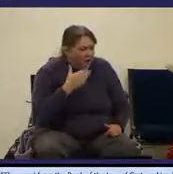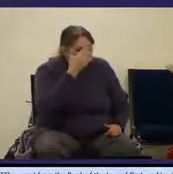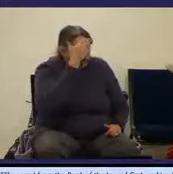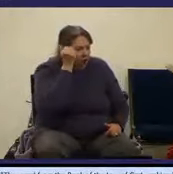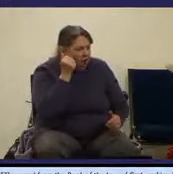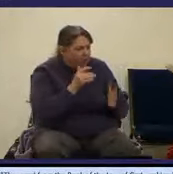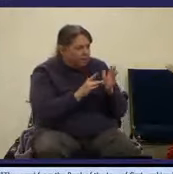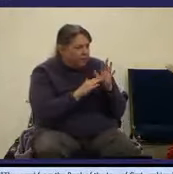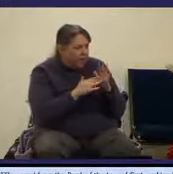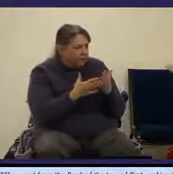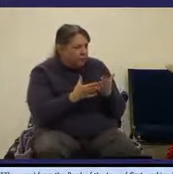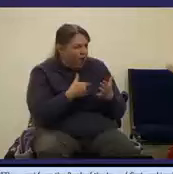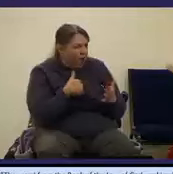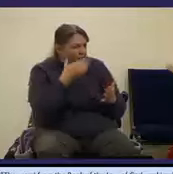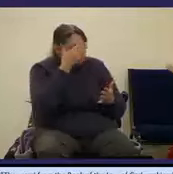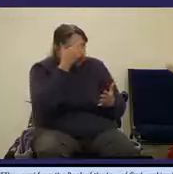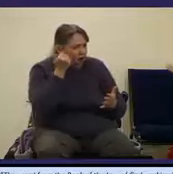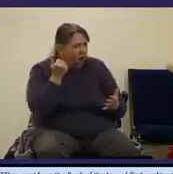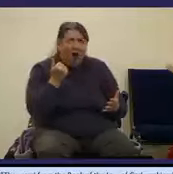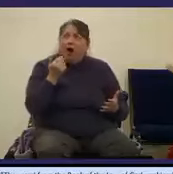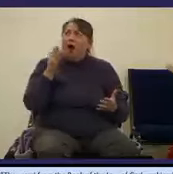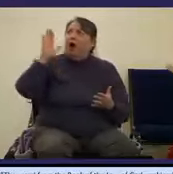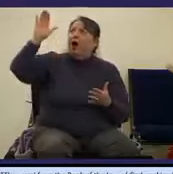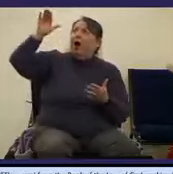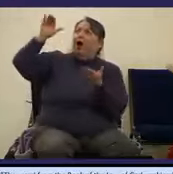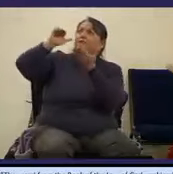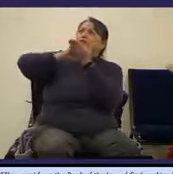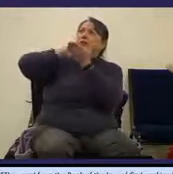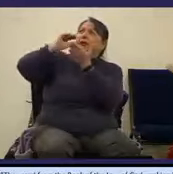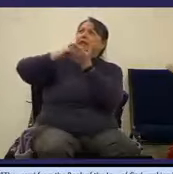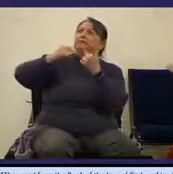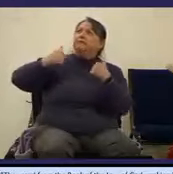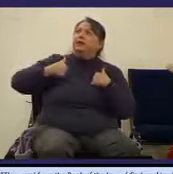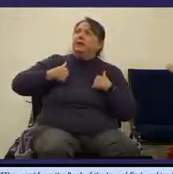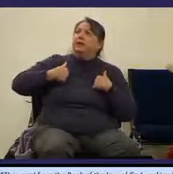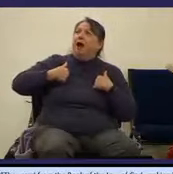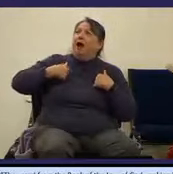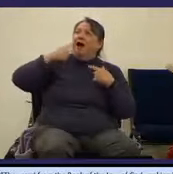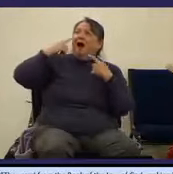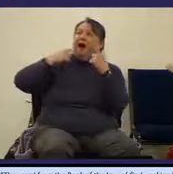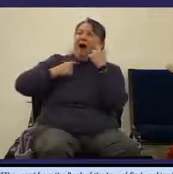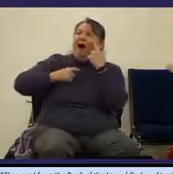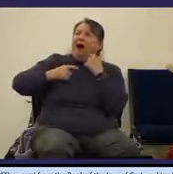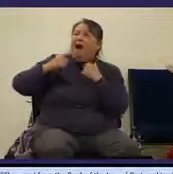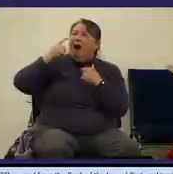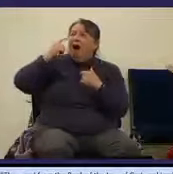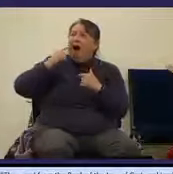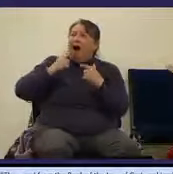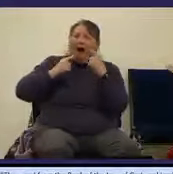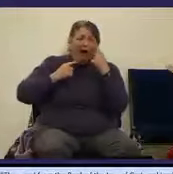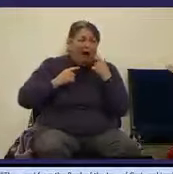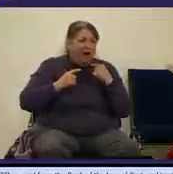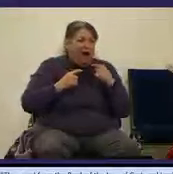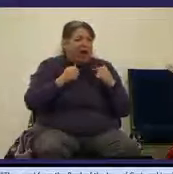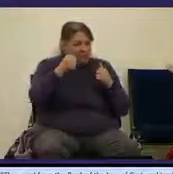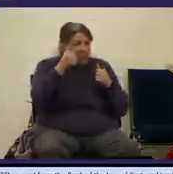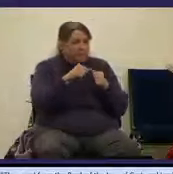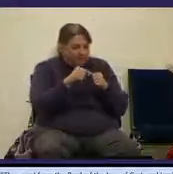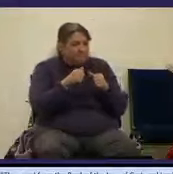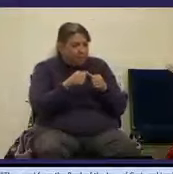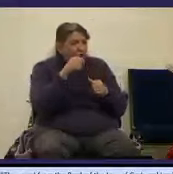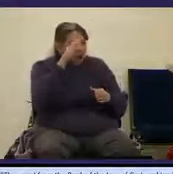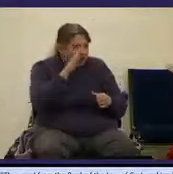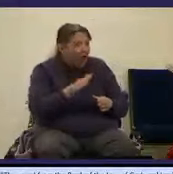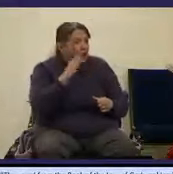that God is a God of forgiveness and a God of restoration. They were reminded that God forgives and he cares